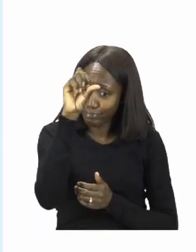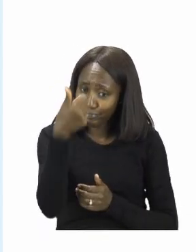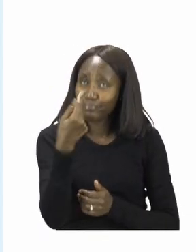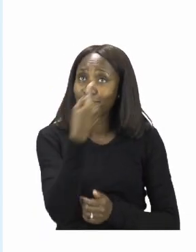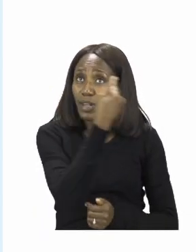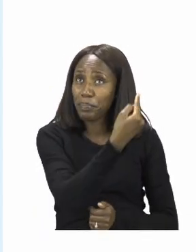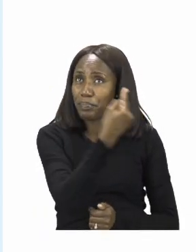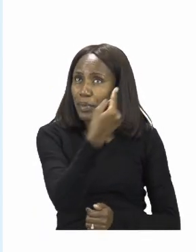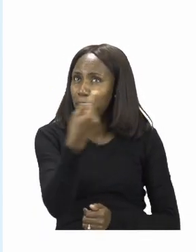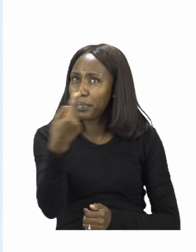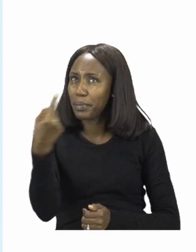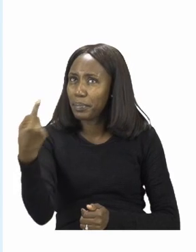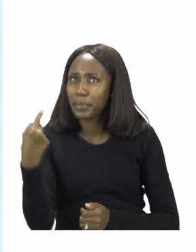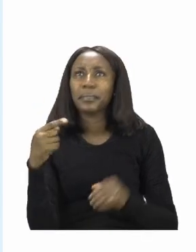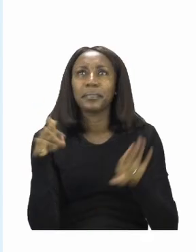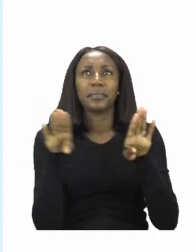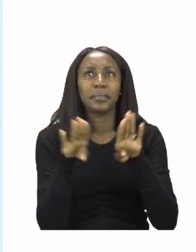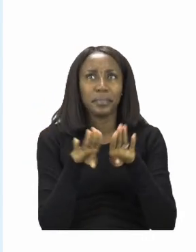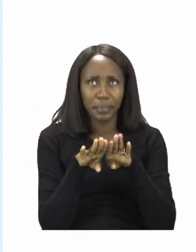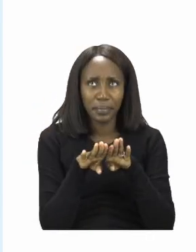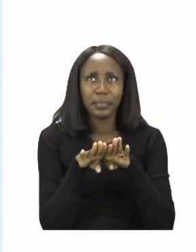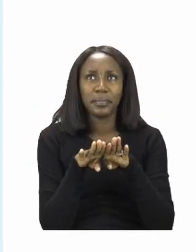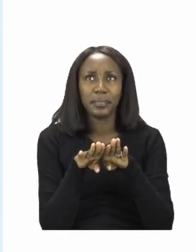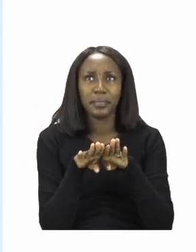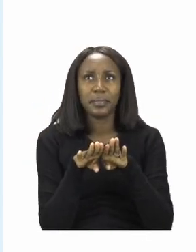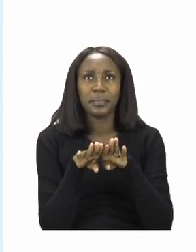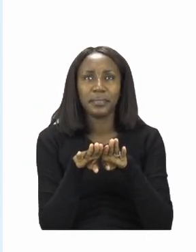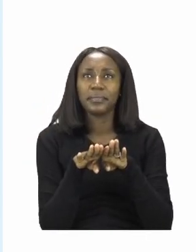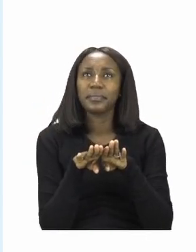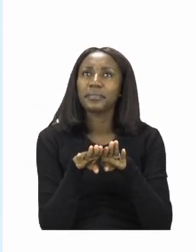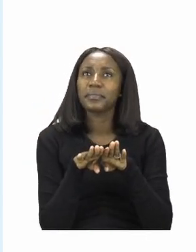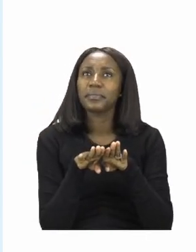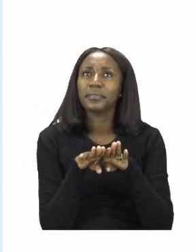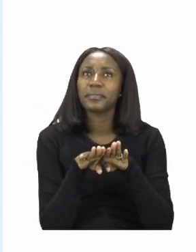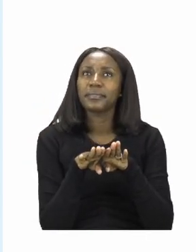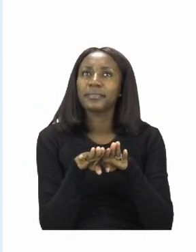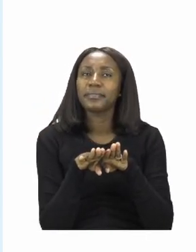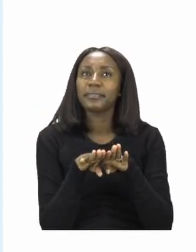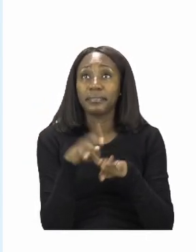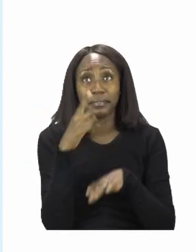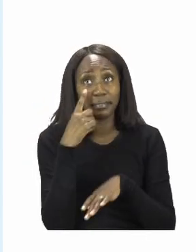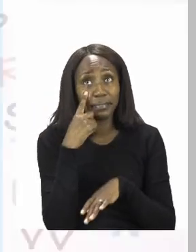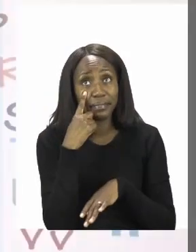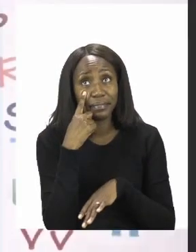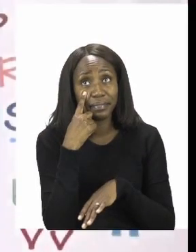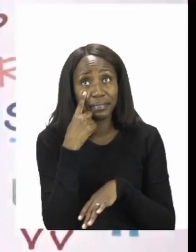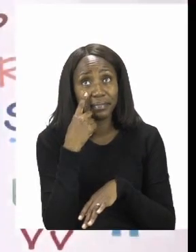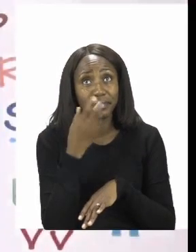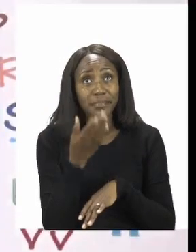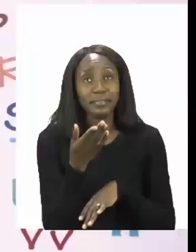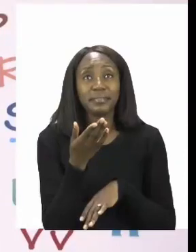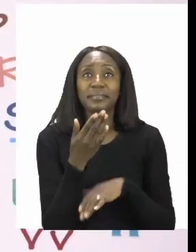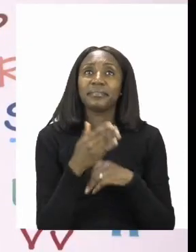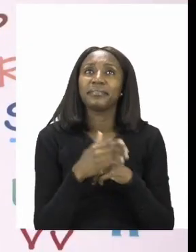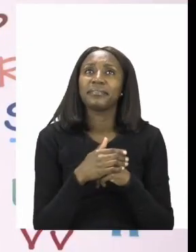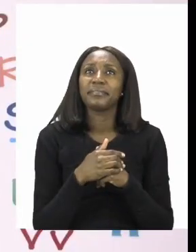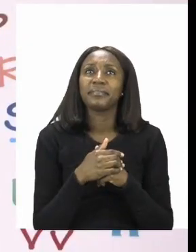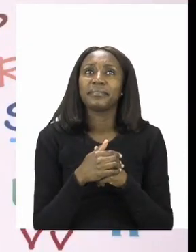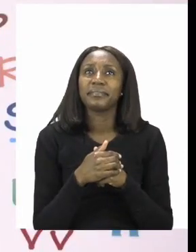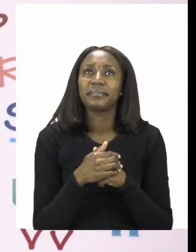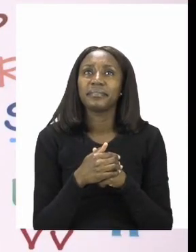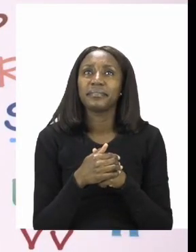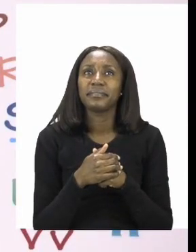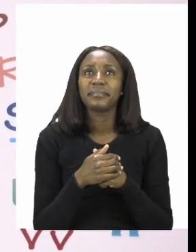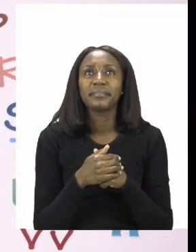to do by yourselves. Let's take a look at the board. So the ones we're going to do